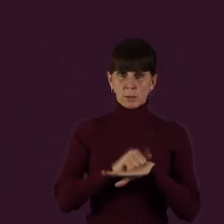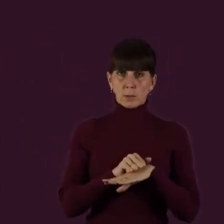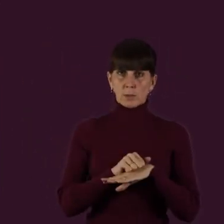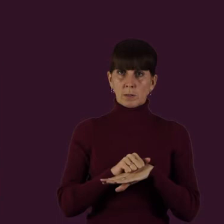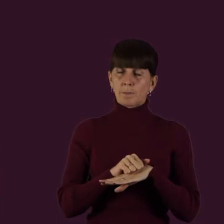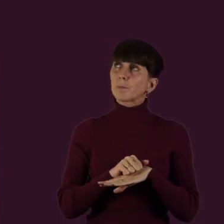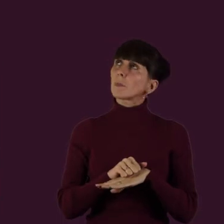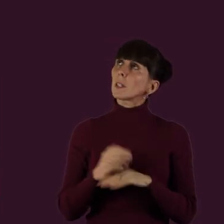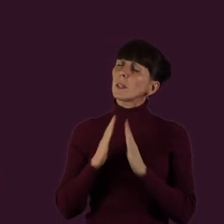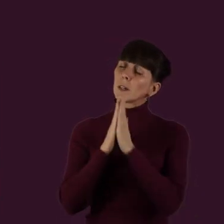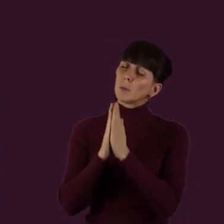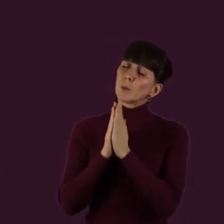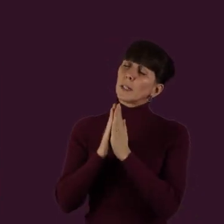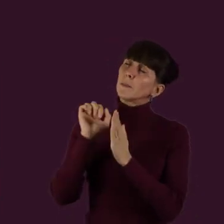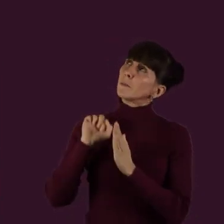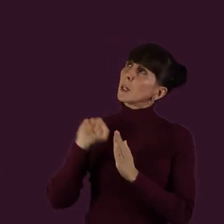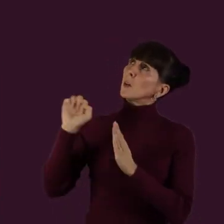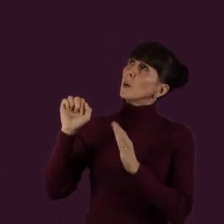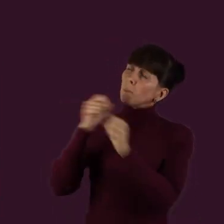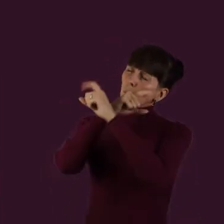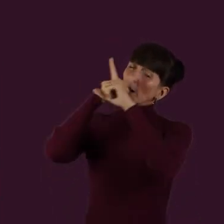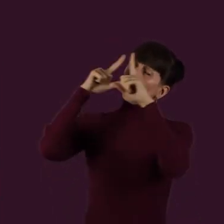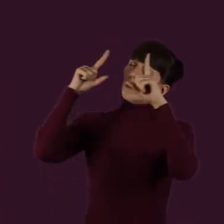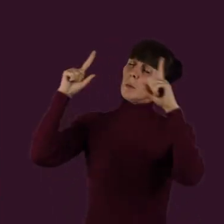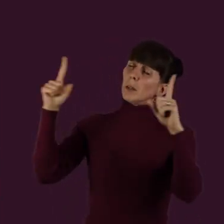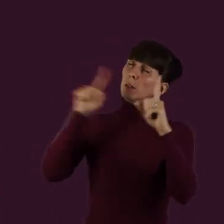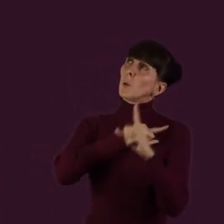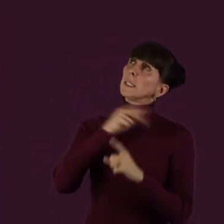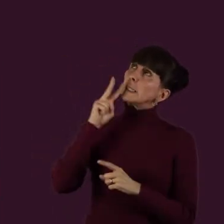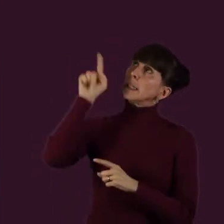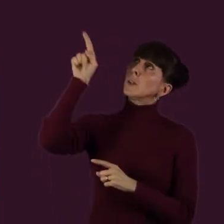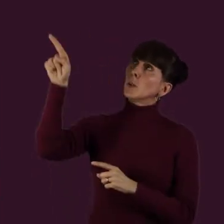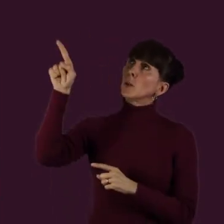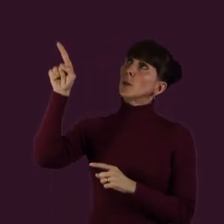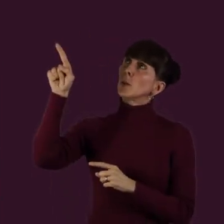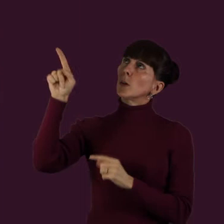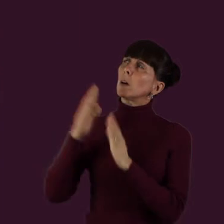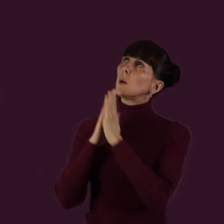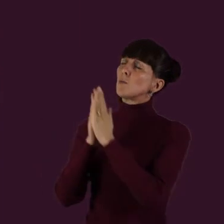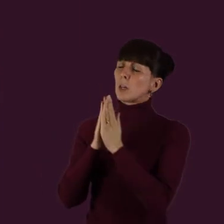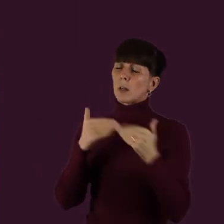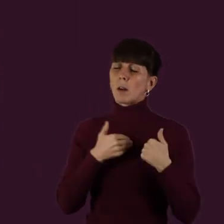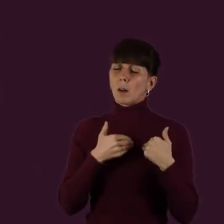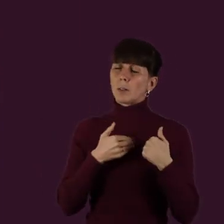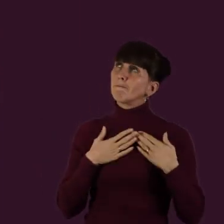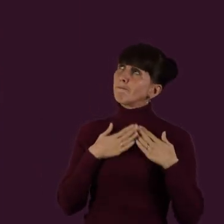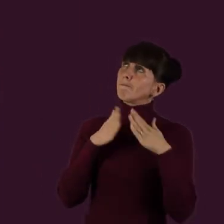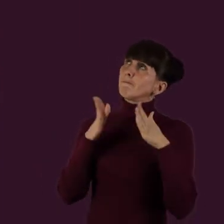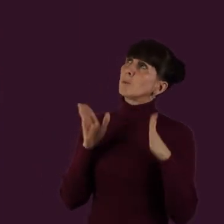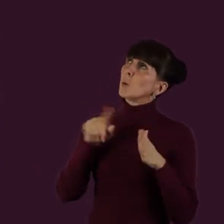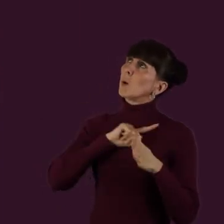have our eyes open to see you around us. Lord, I pray that our hearts would be open